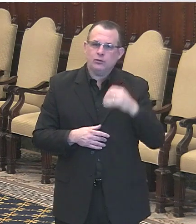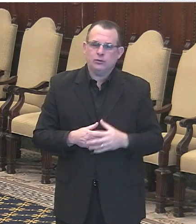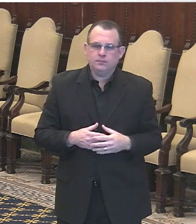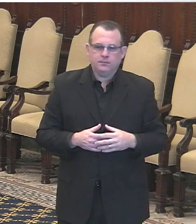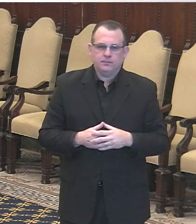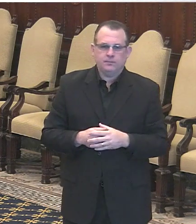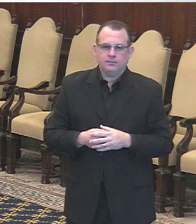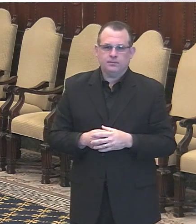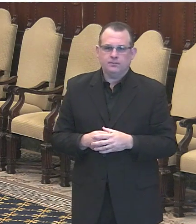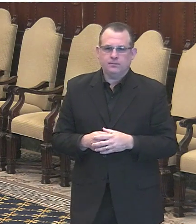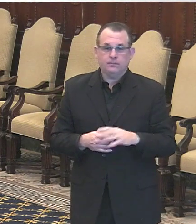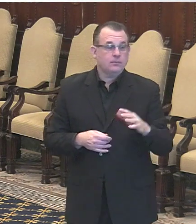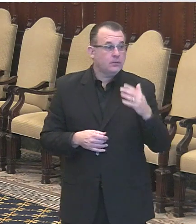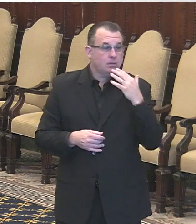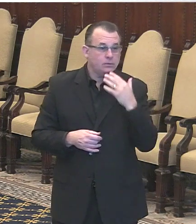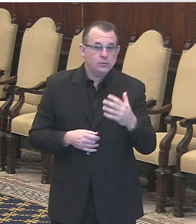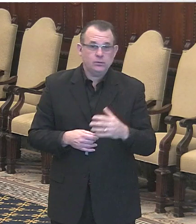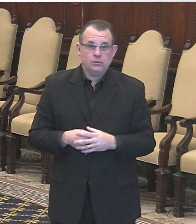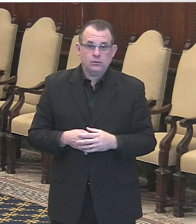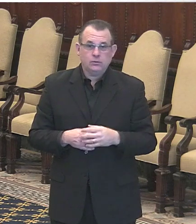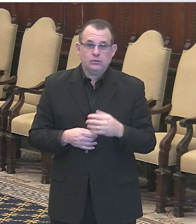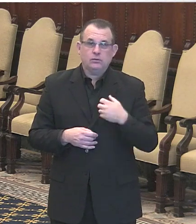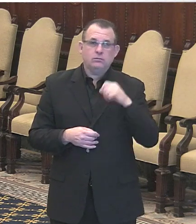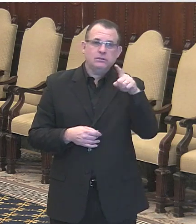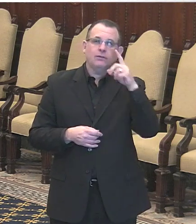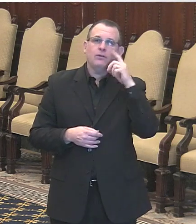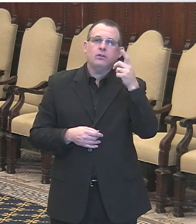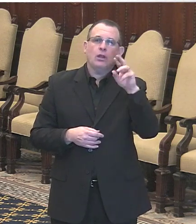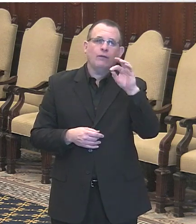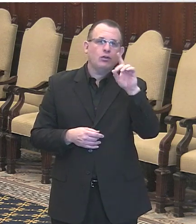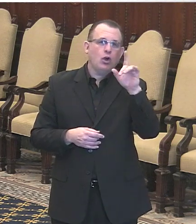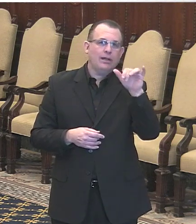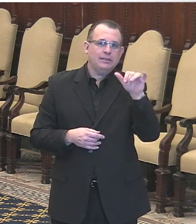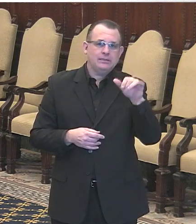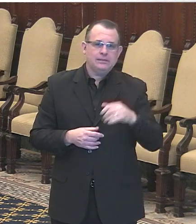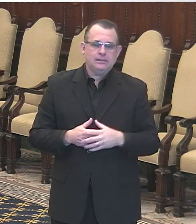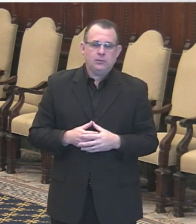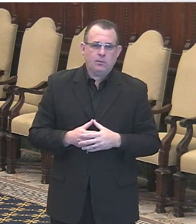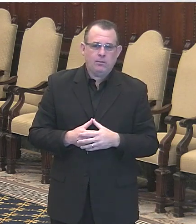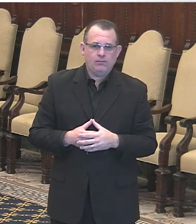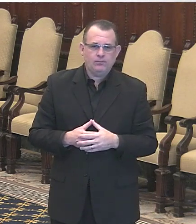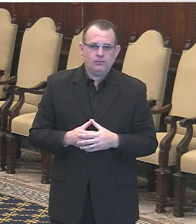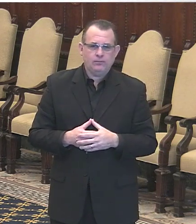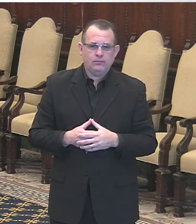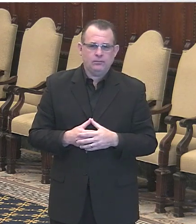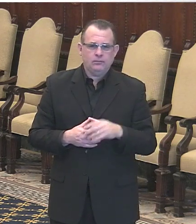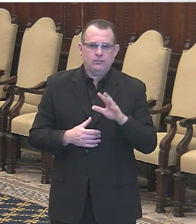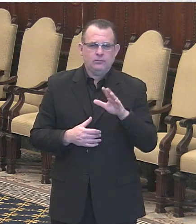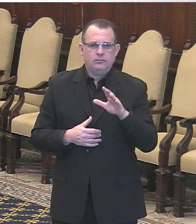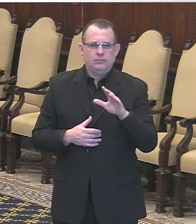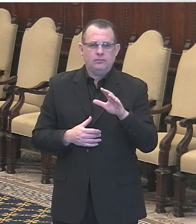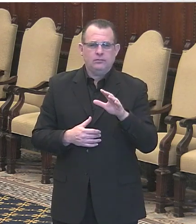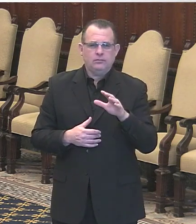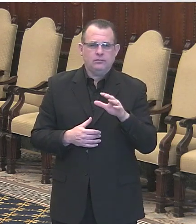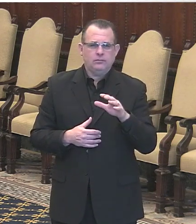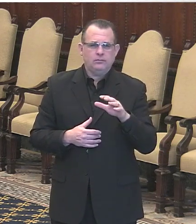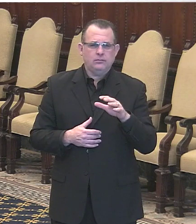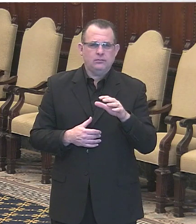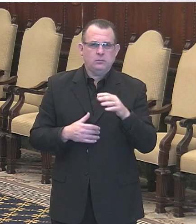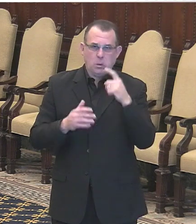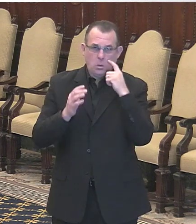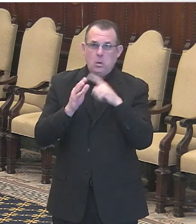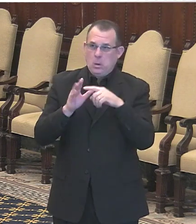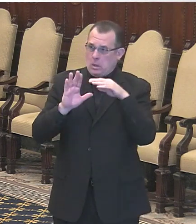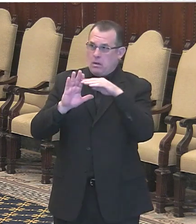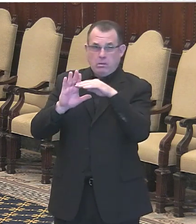much. Dr. Farley, are you seeing, despite the overall positive trend of fewer cases